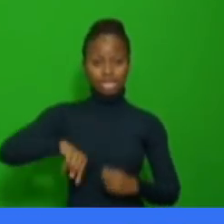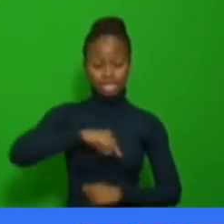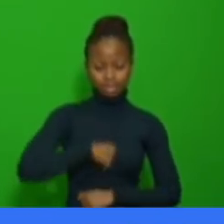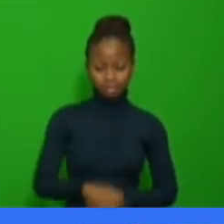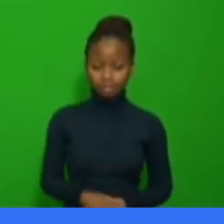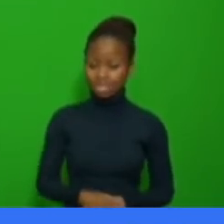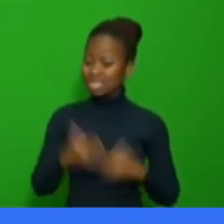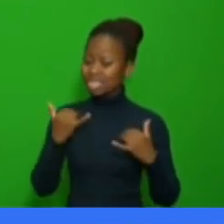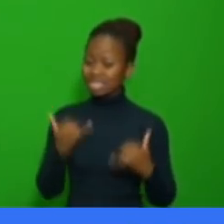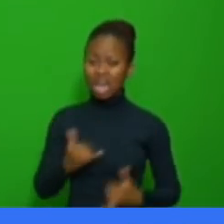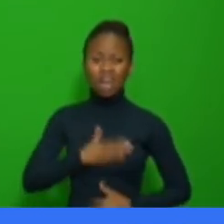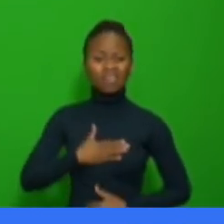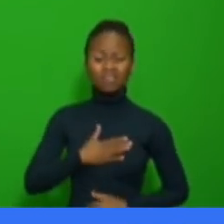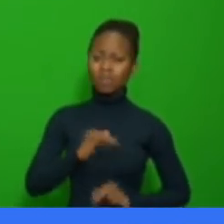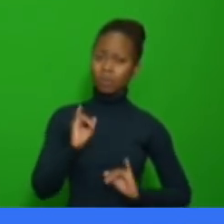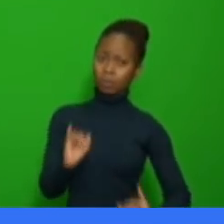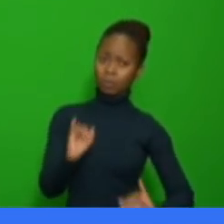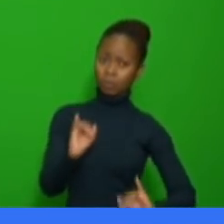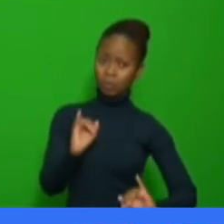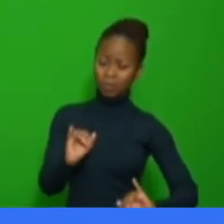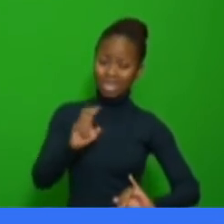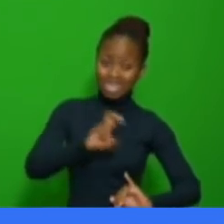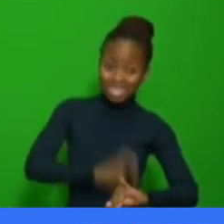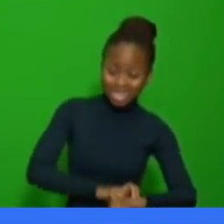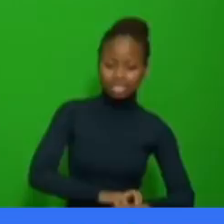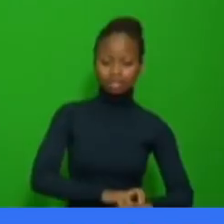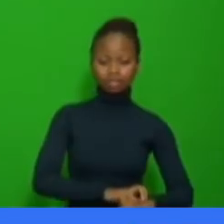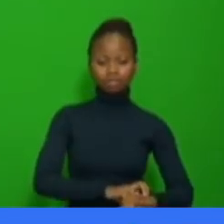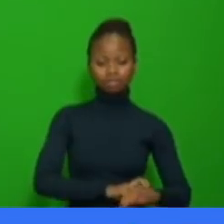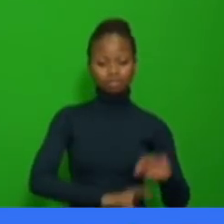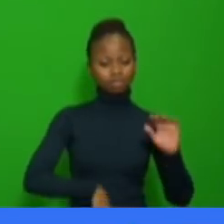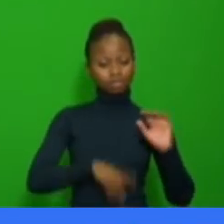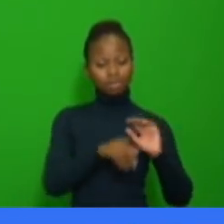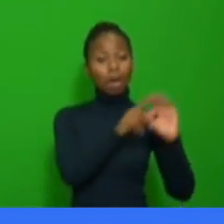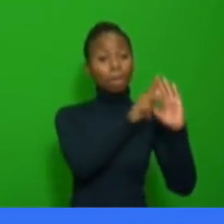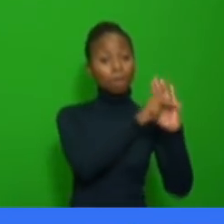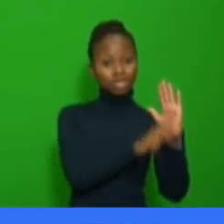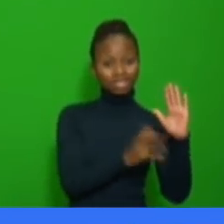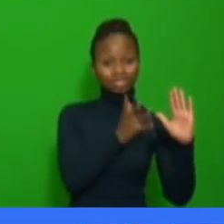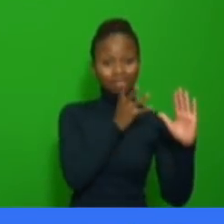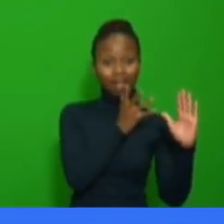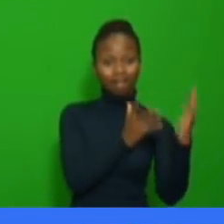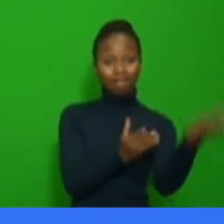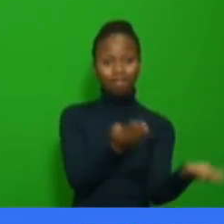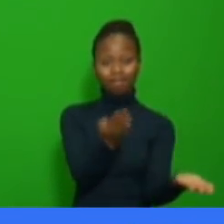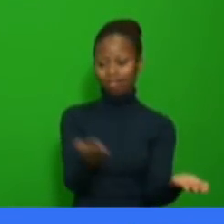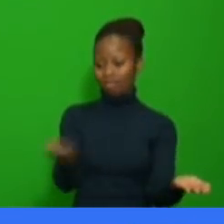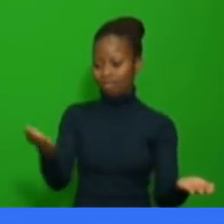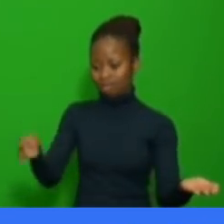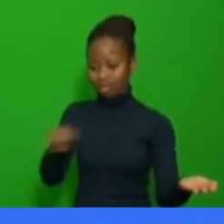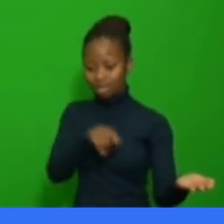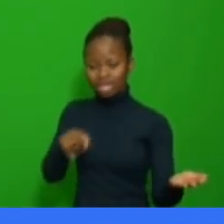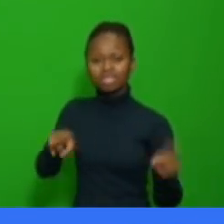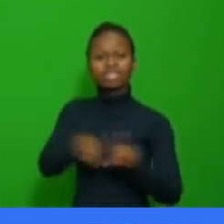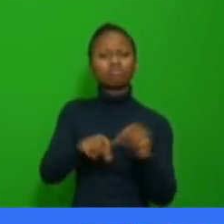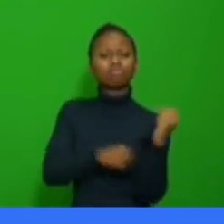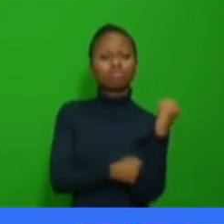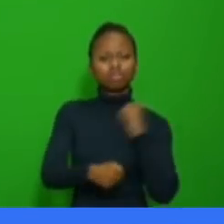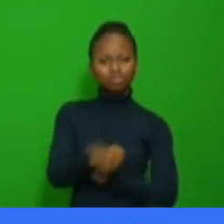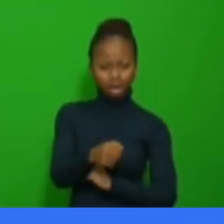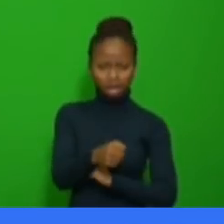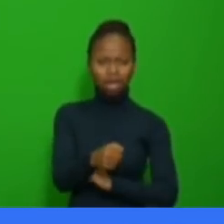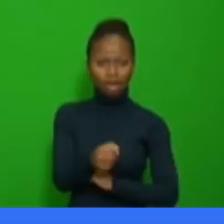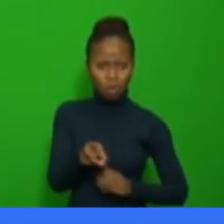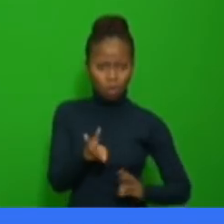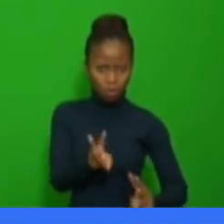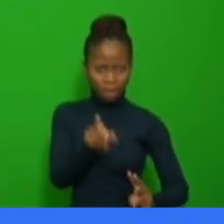more urgent to have a combination of prudent macroeconomic policies and structural reforms that raise